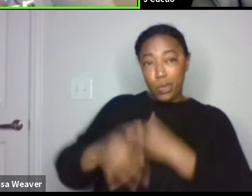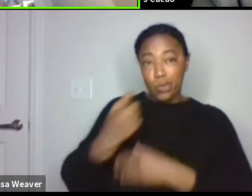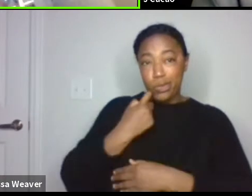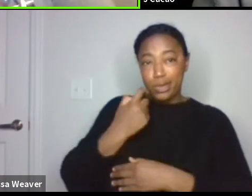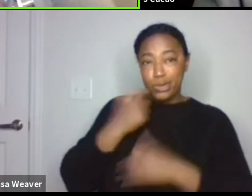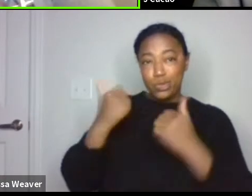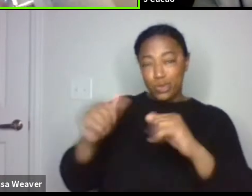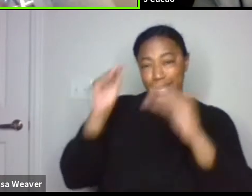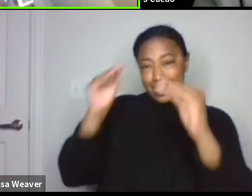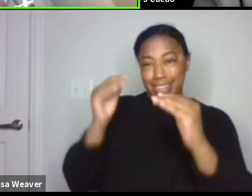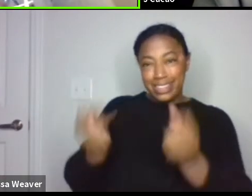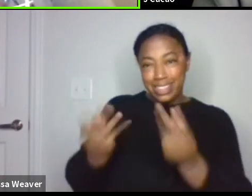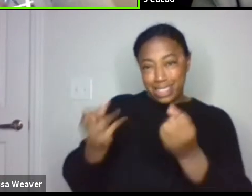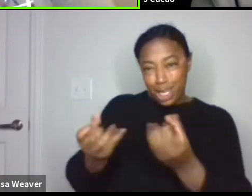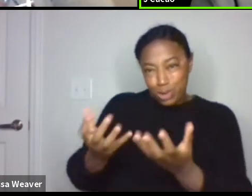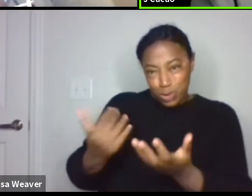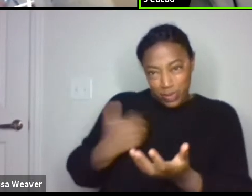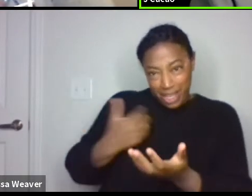So can we get some tips?